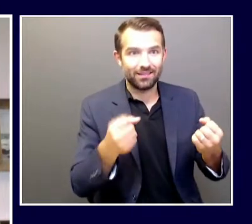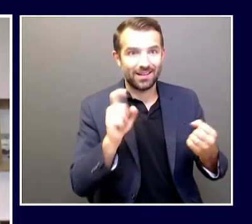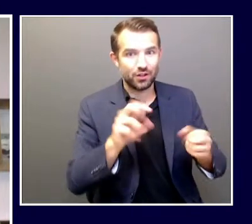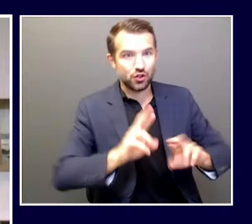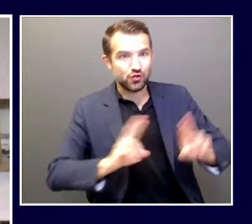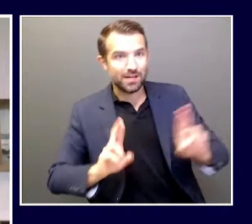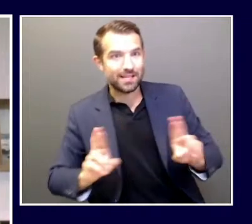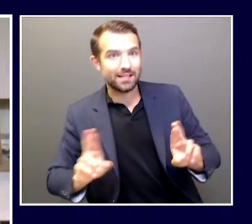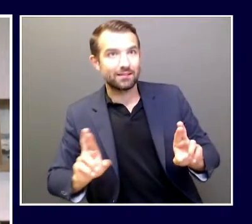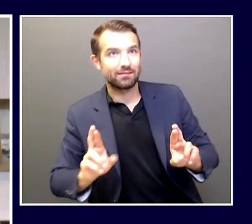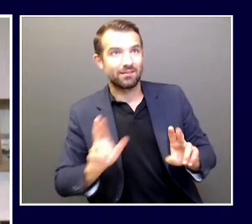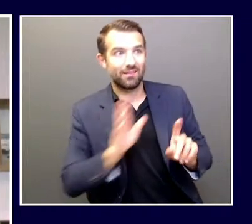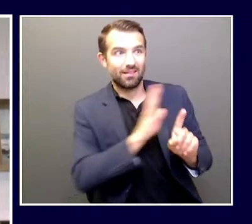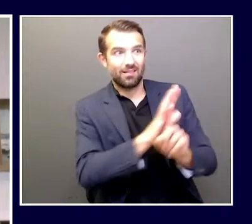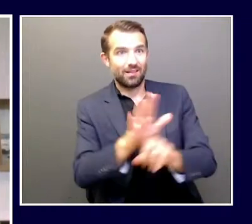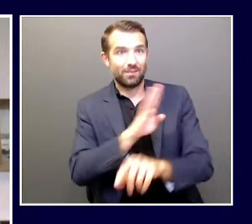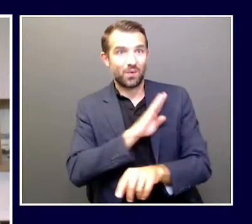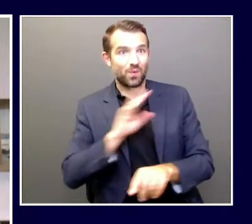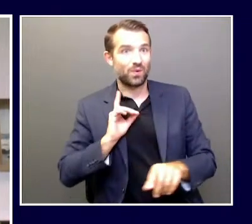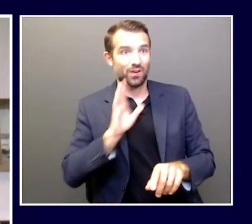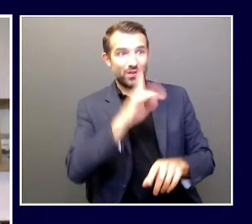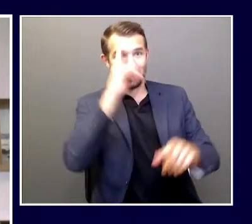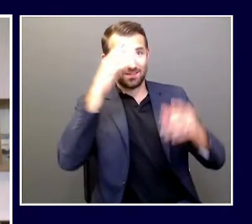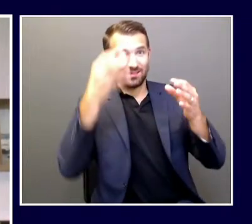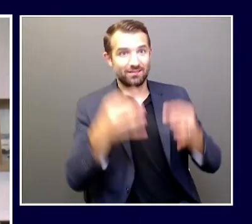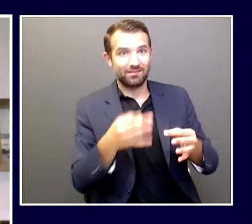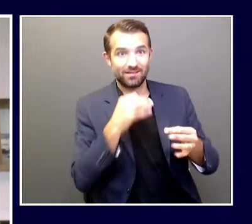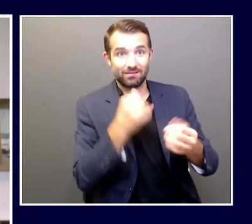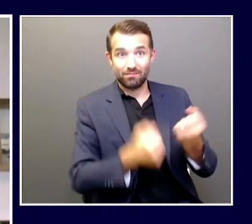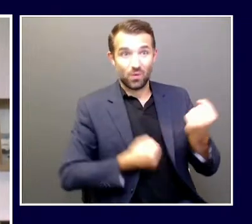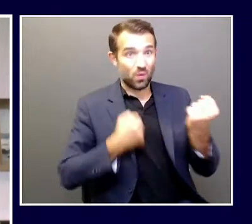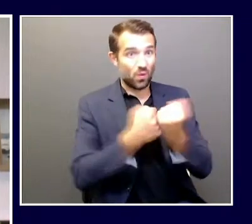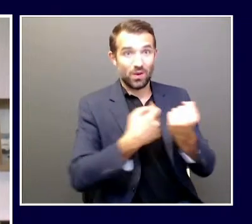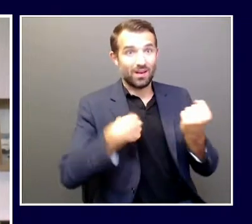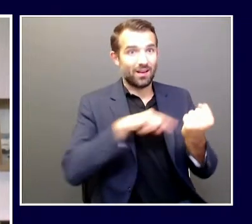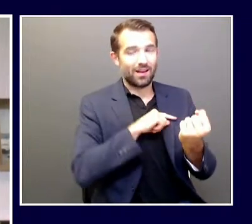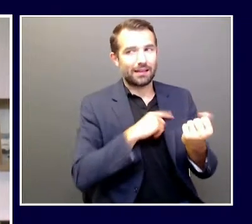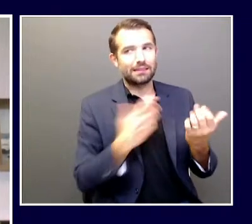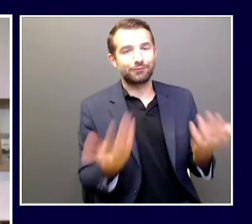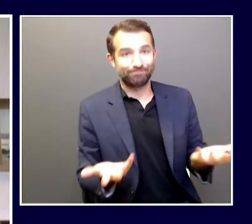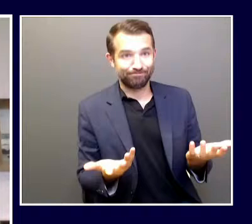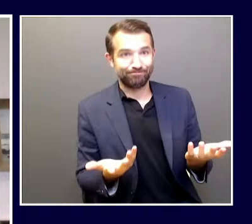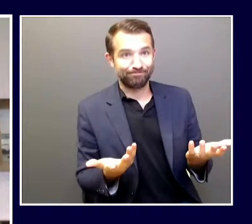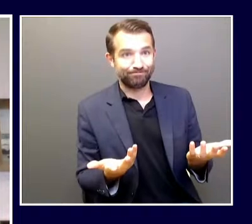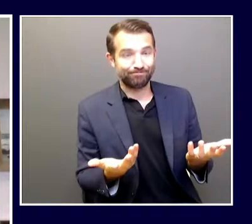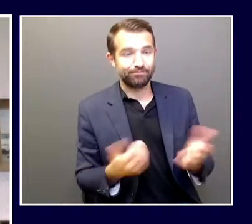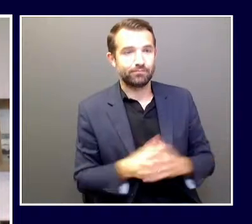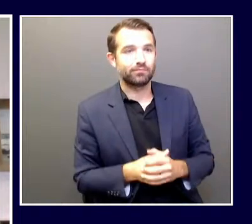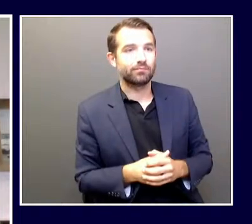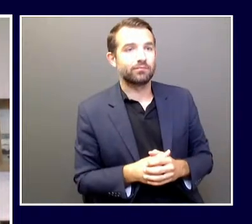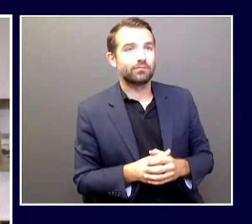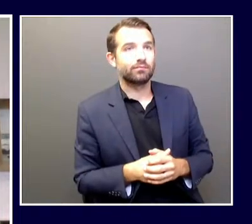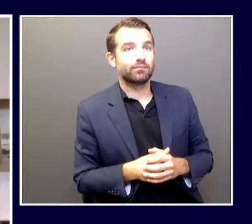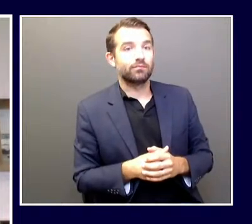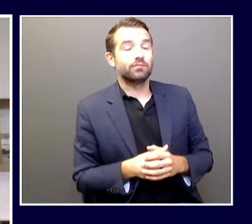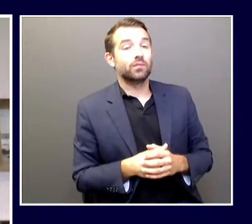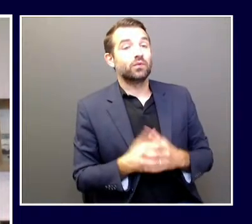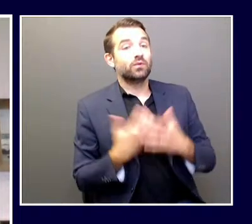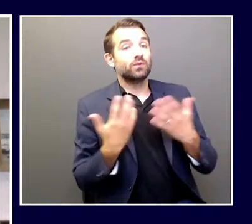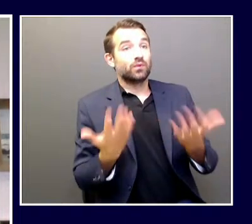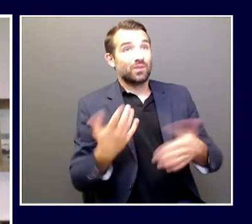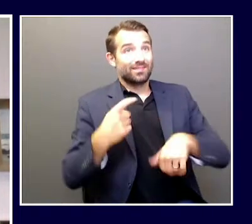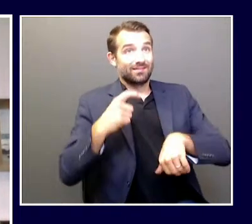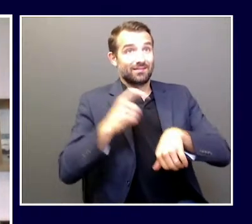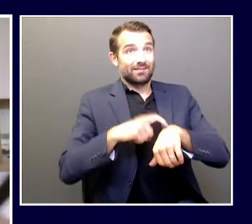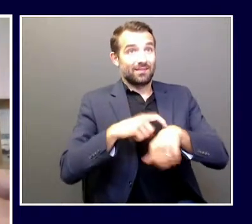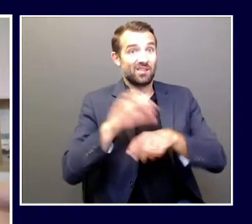decision. I recognize that there have been those who have expressed concern about the timeline. There too, I think it's really